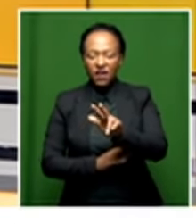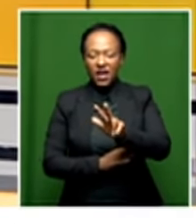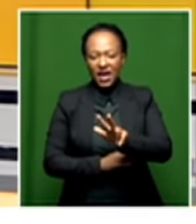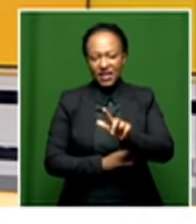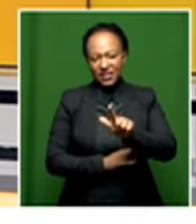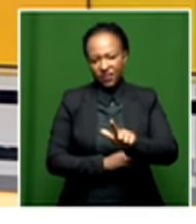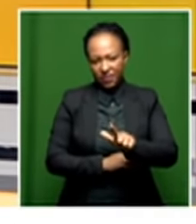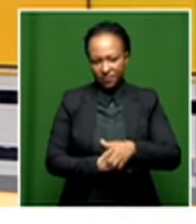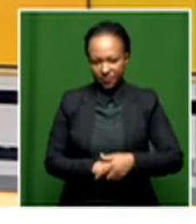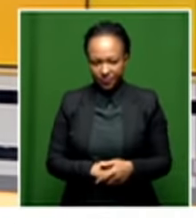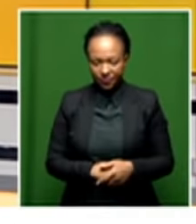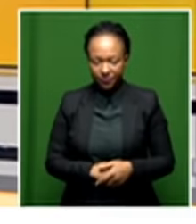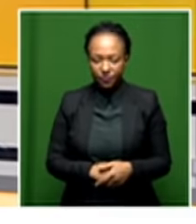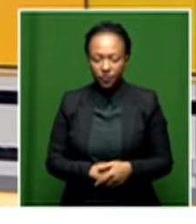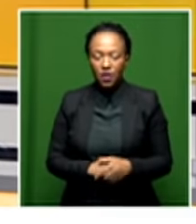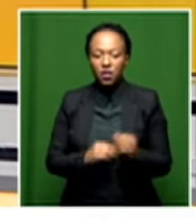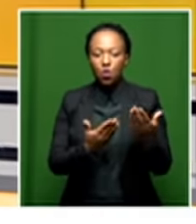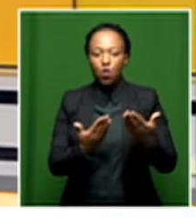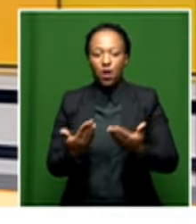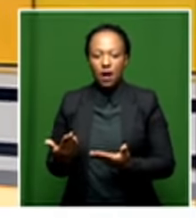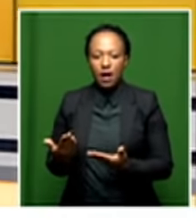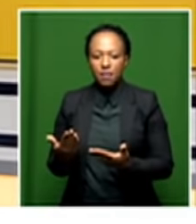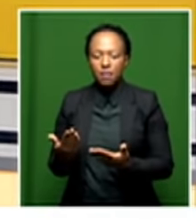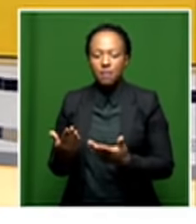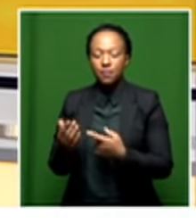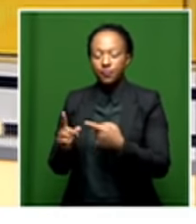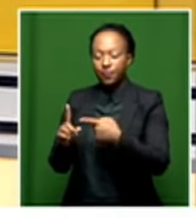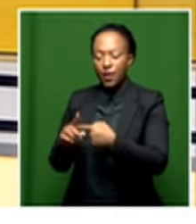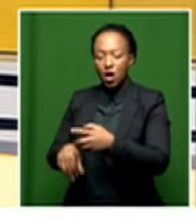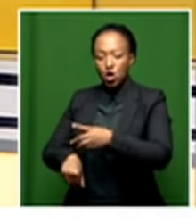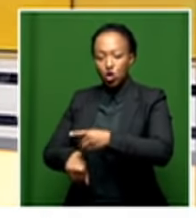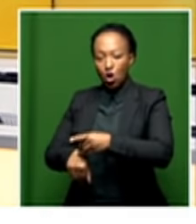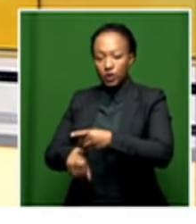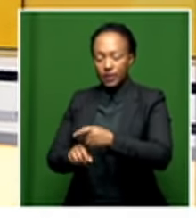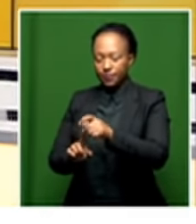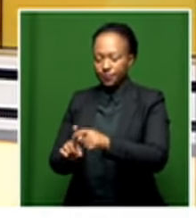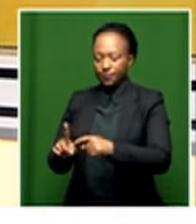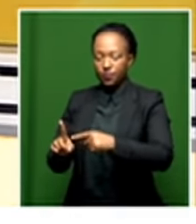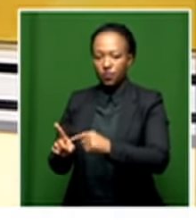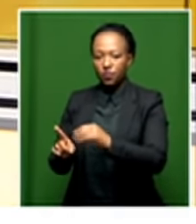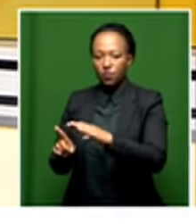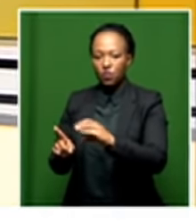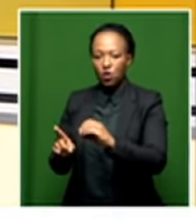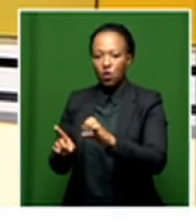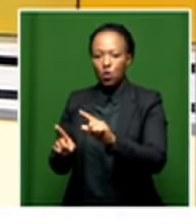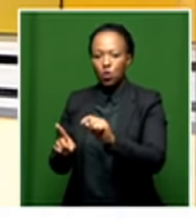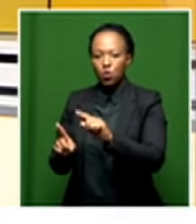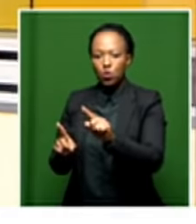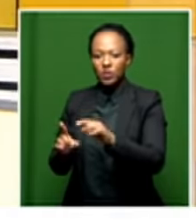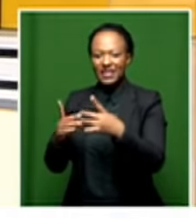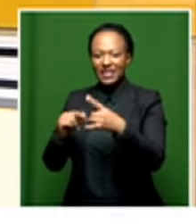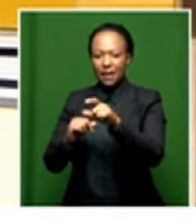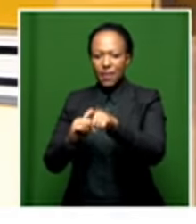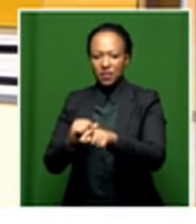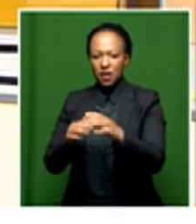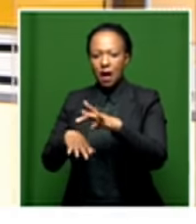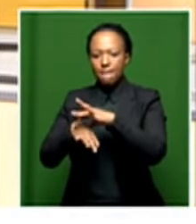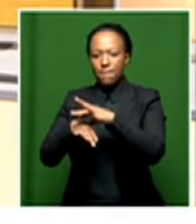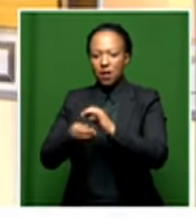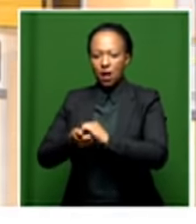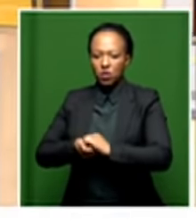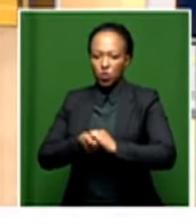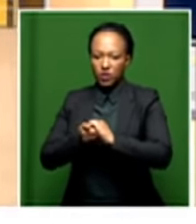33,587. Let's welcome to the show Dr Angelique Coetzee, the chairperson of the South African Medical Association. Good